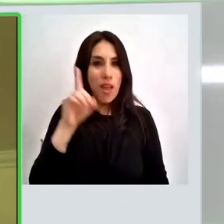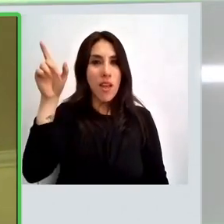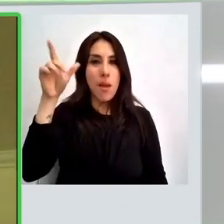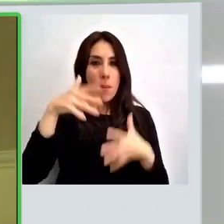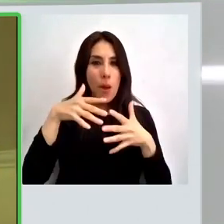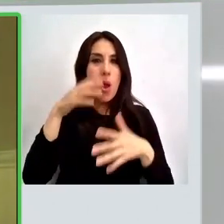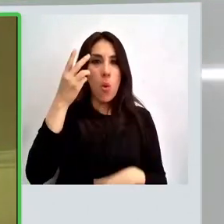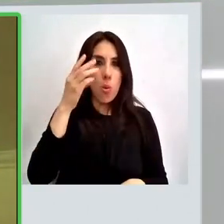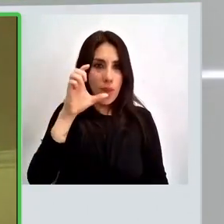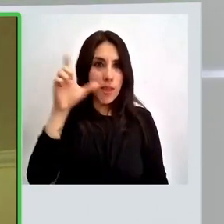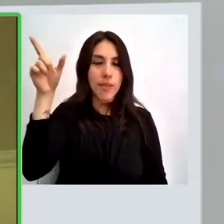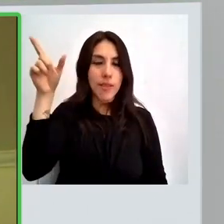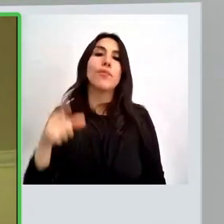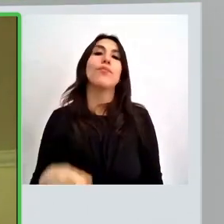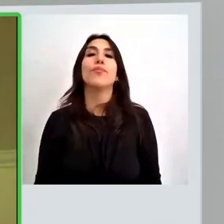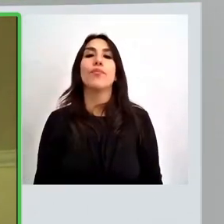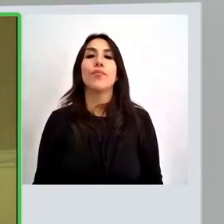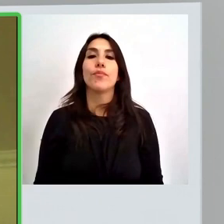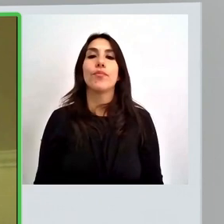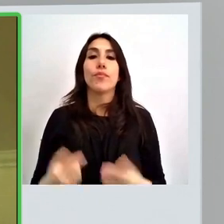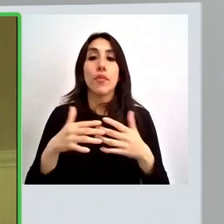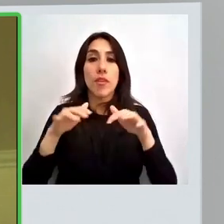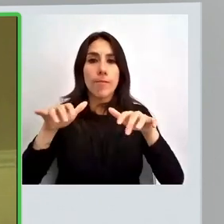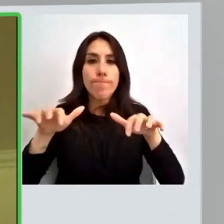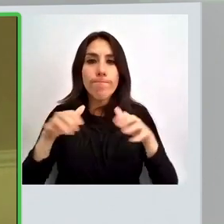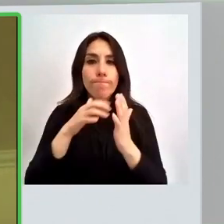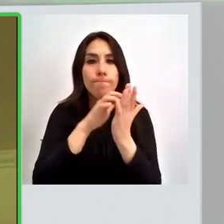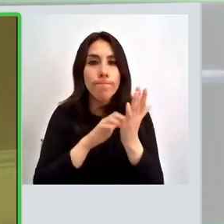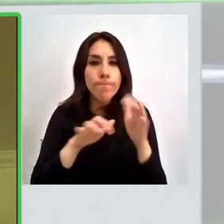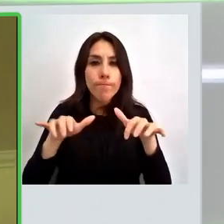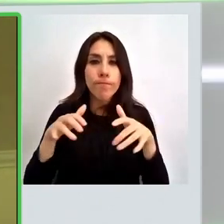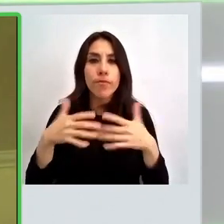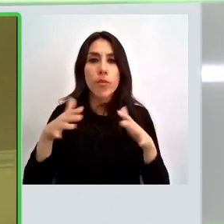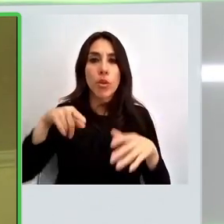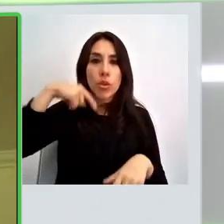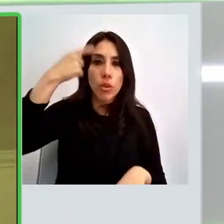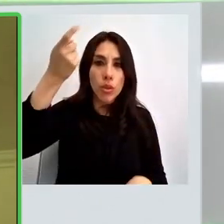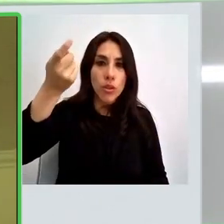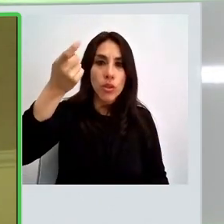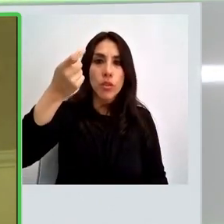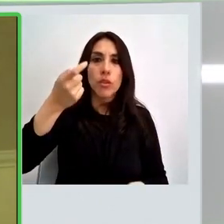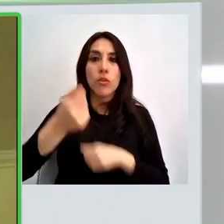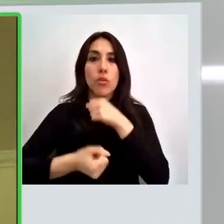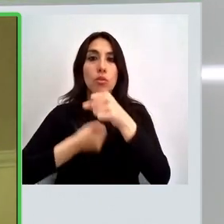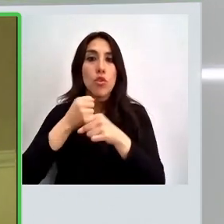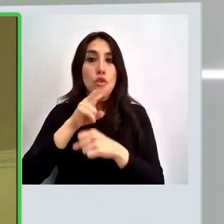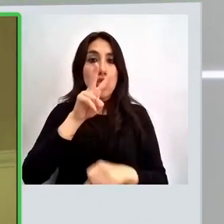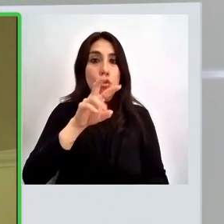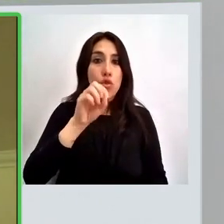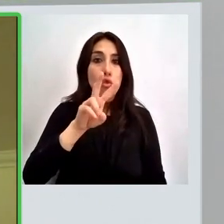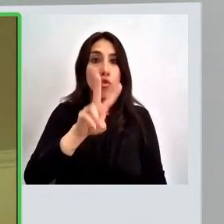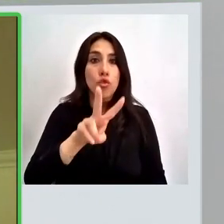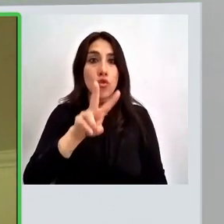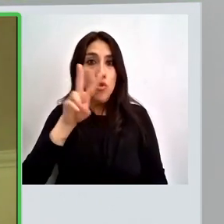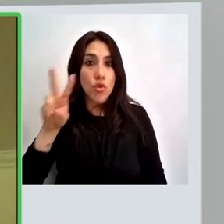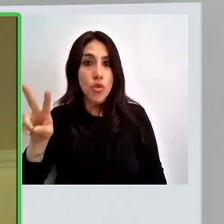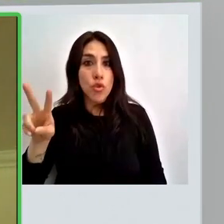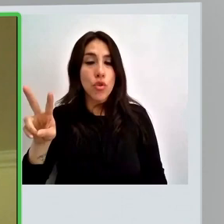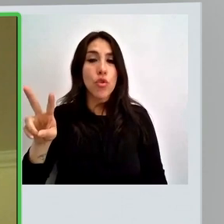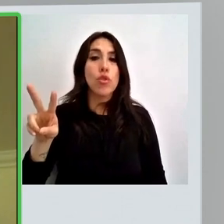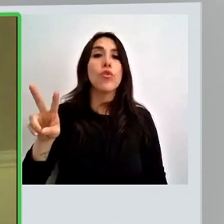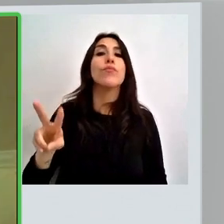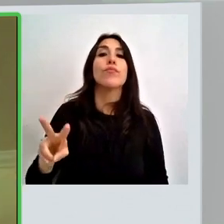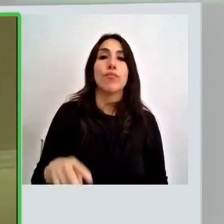Next year in 2022, the Harkin Summit will take place in Belfast, Northern Ireland.